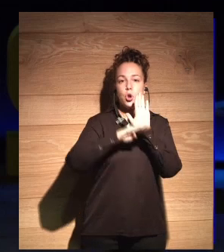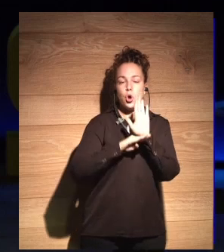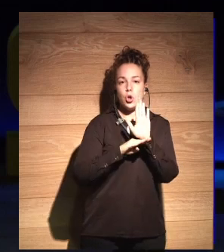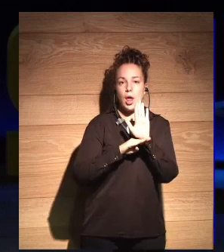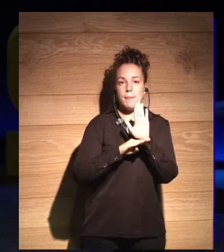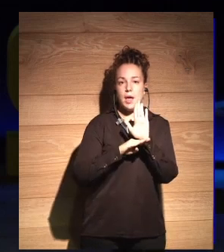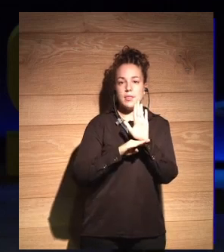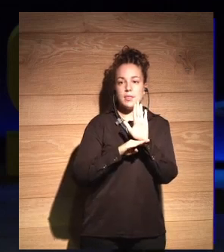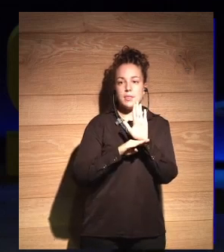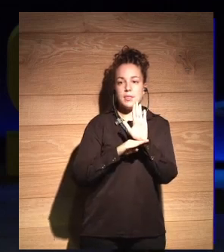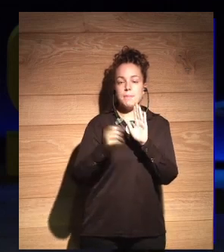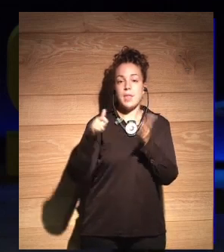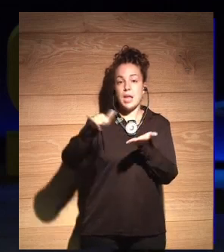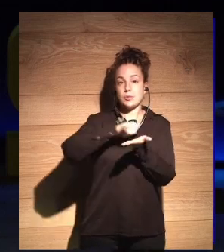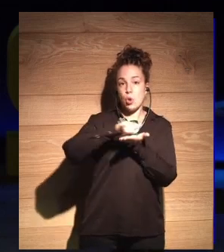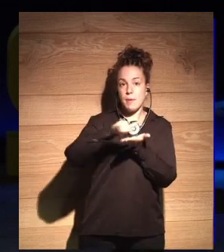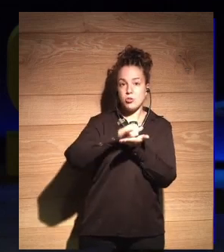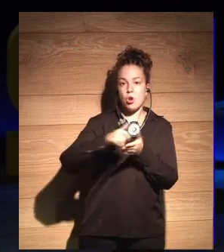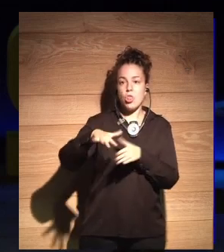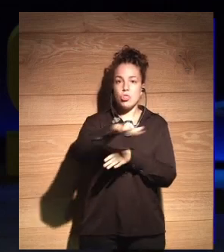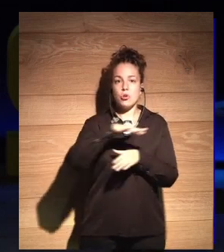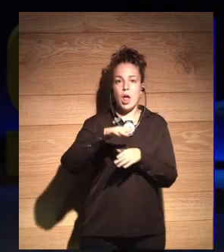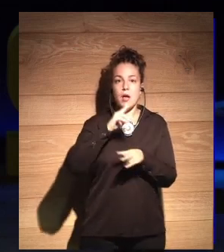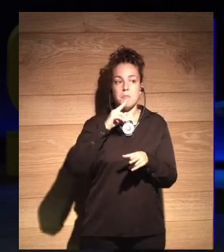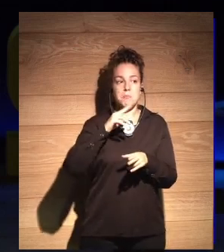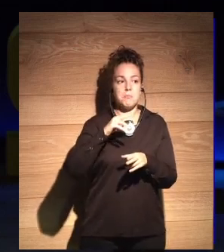Here Arts. And I pitched